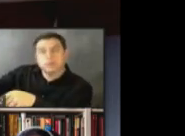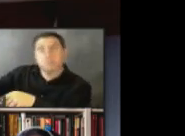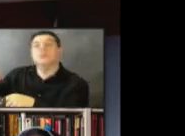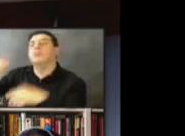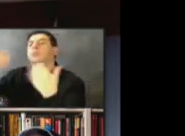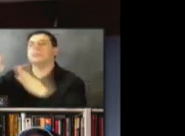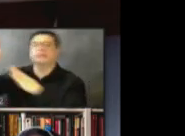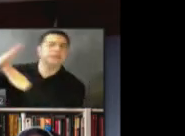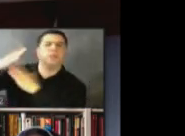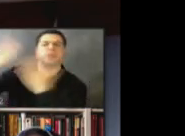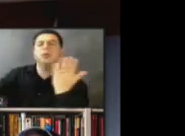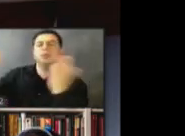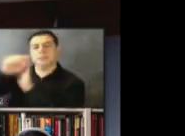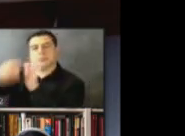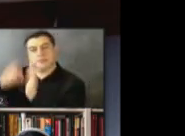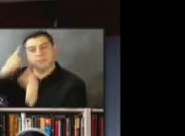policy.